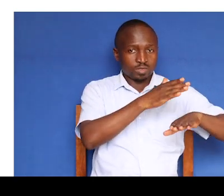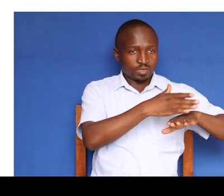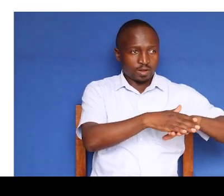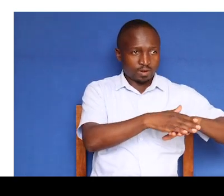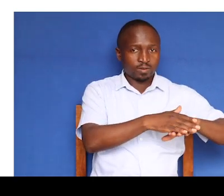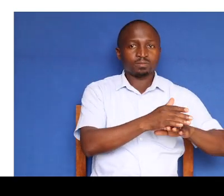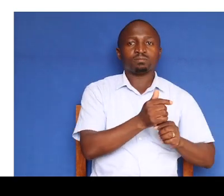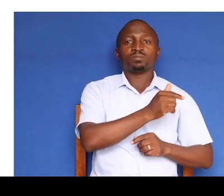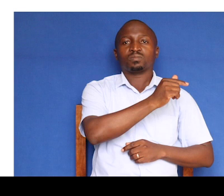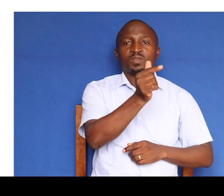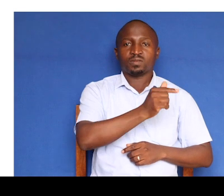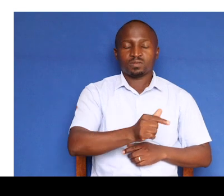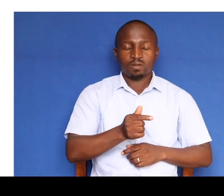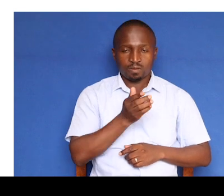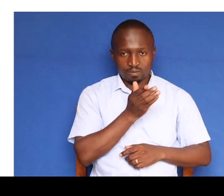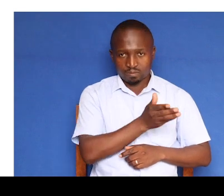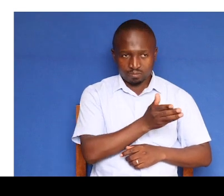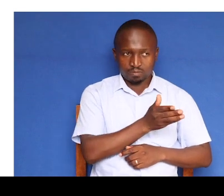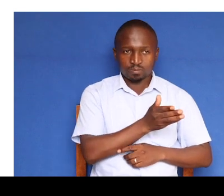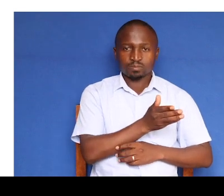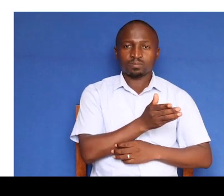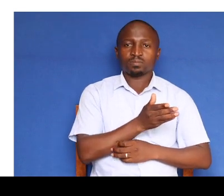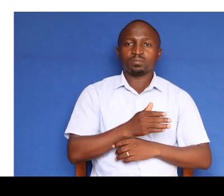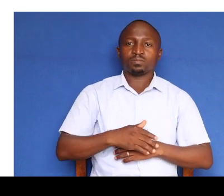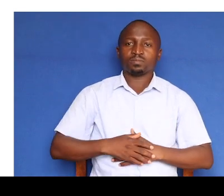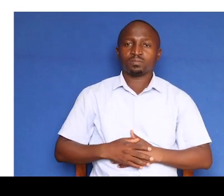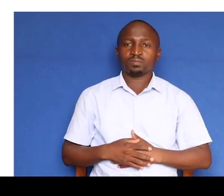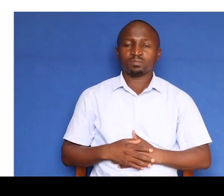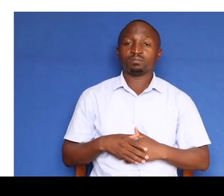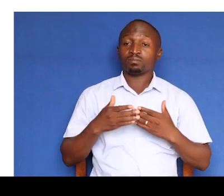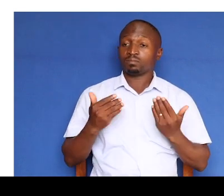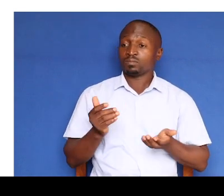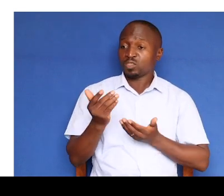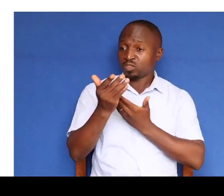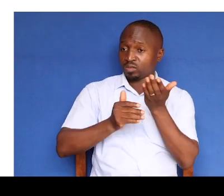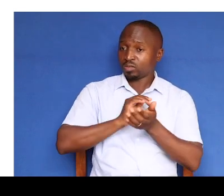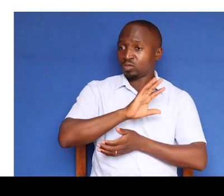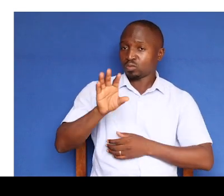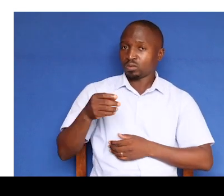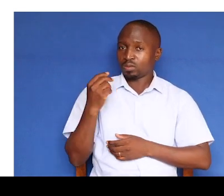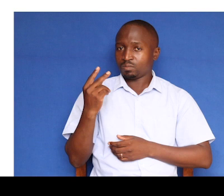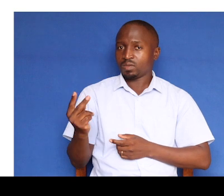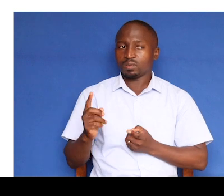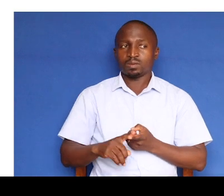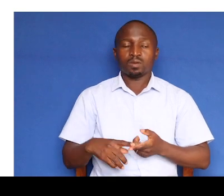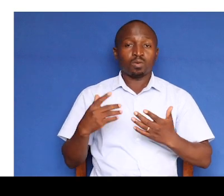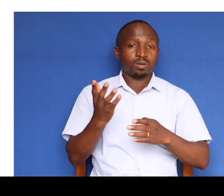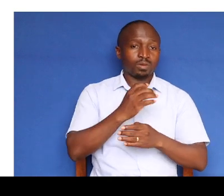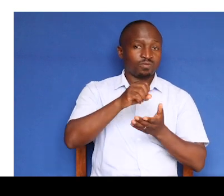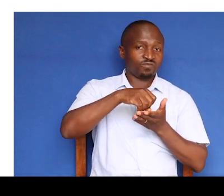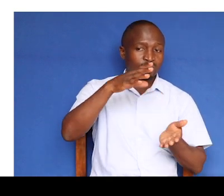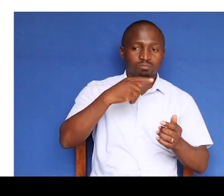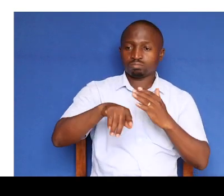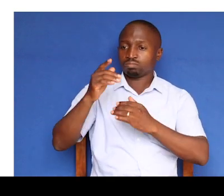is to sell sisal products to Tanzania. So both countries, they will